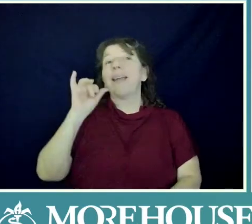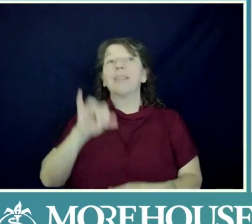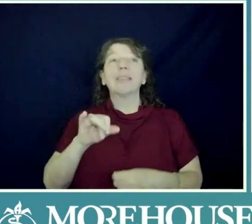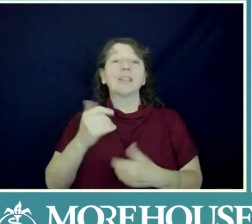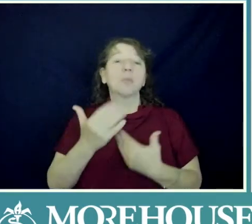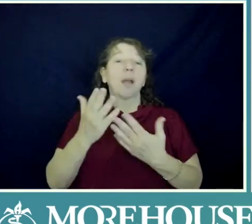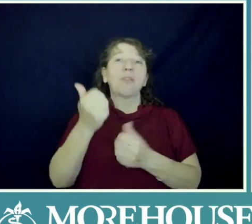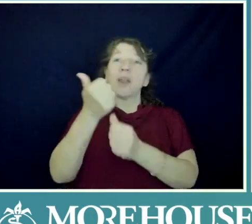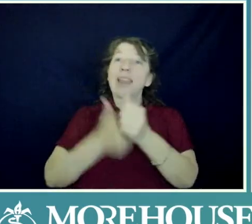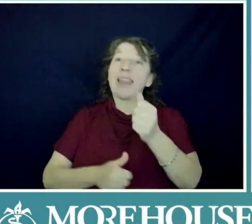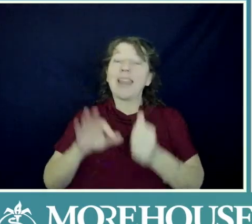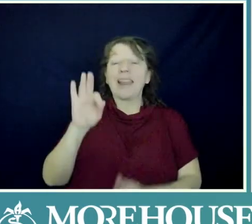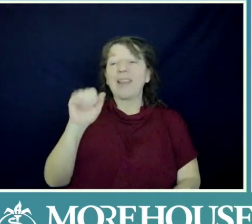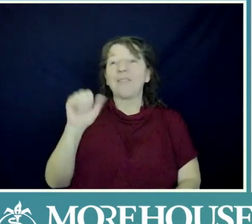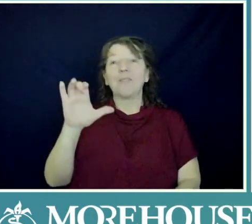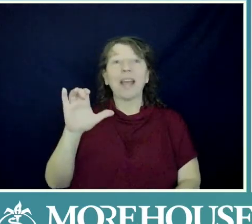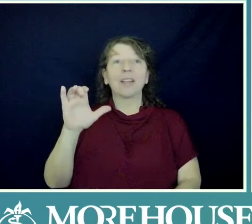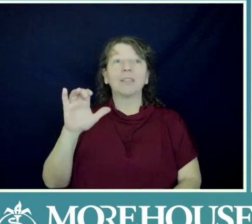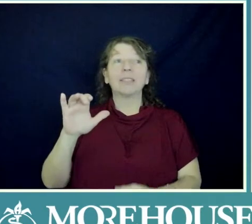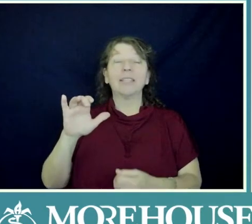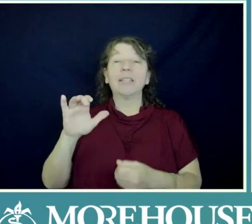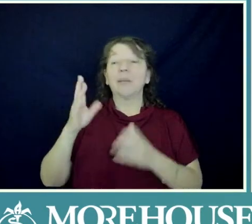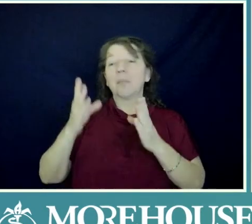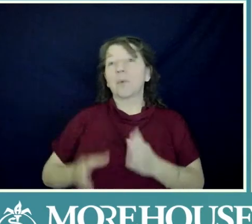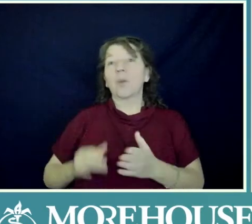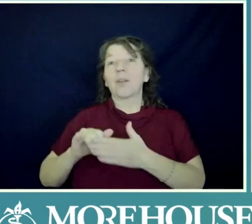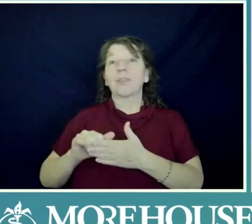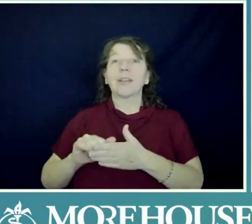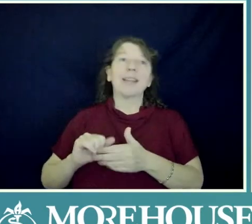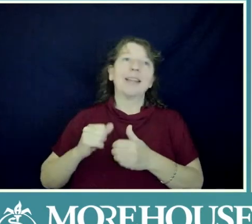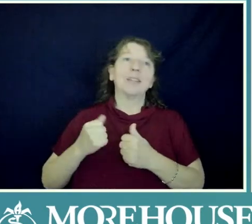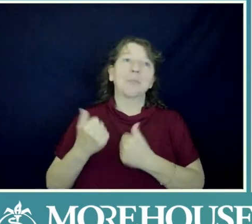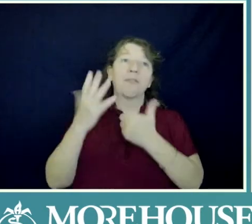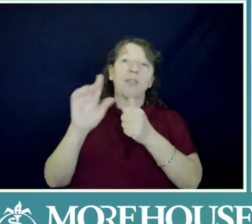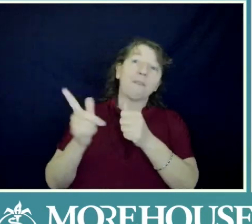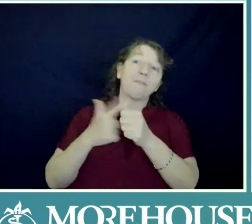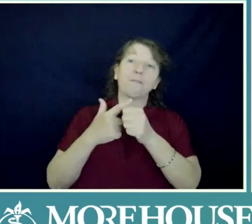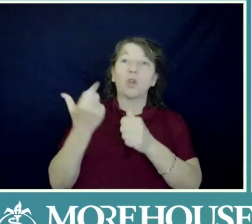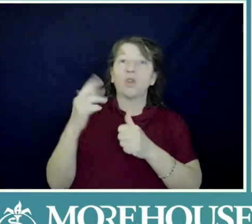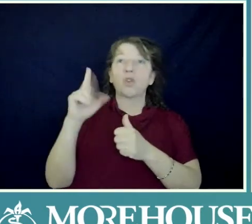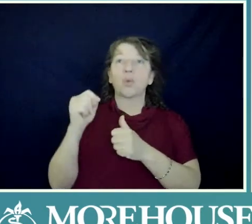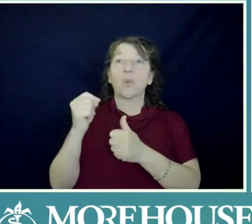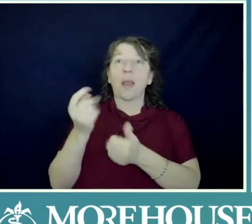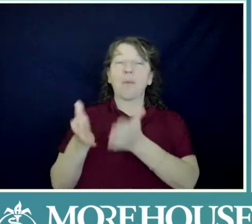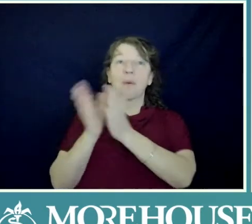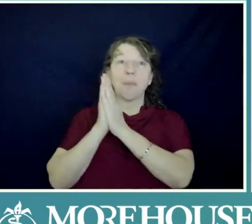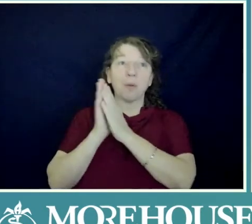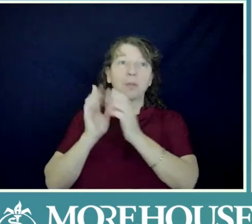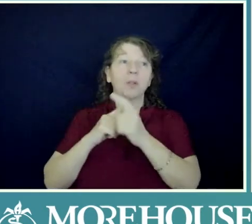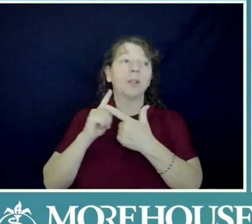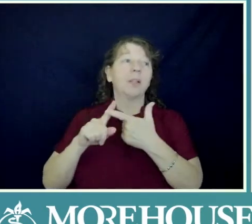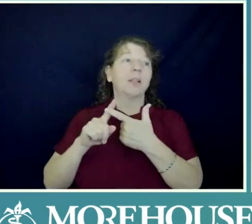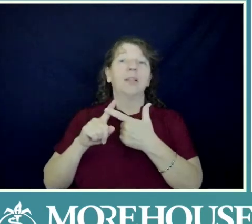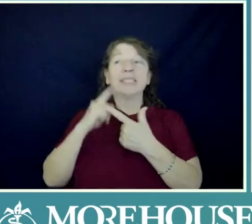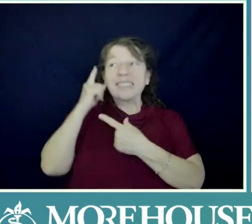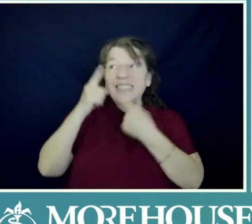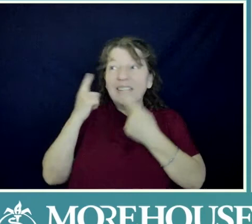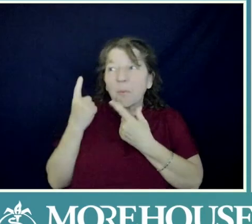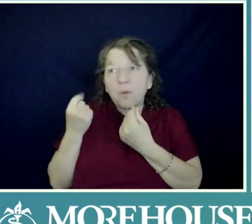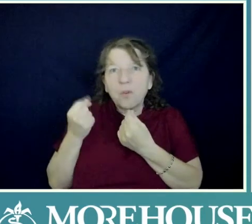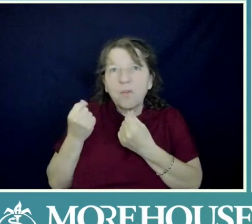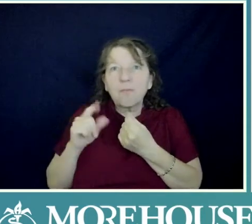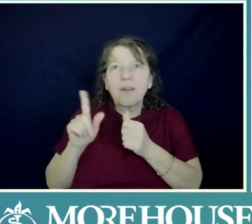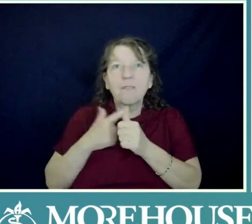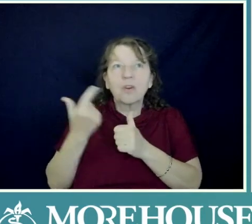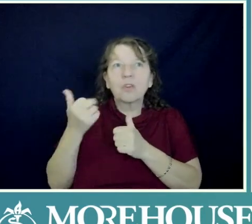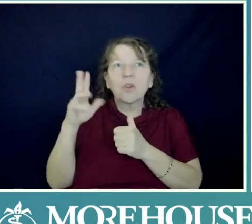member that's submitting their first grant proposal or thinking about their first grant proposals, and even those that have